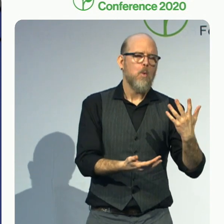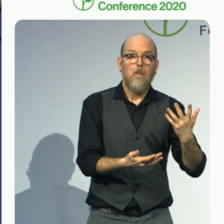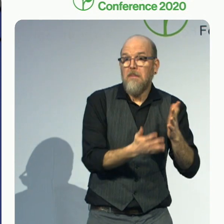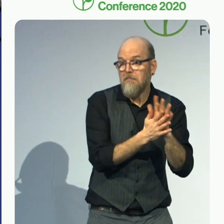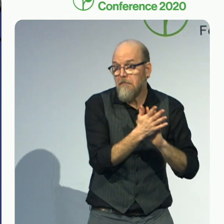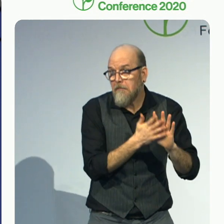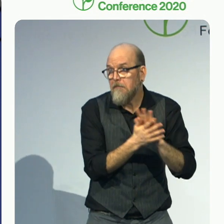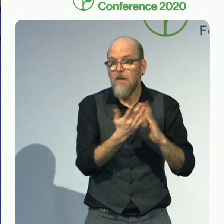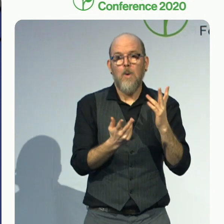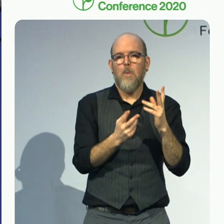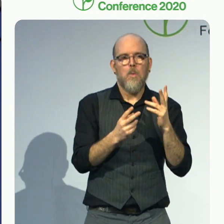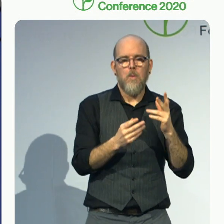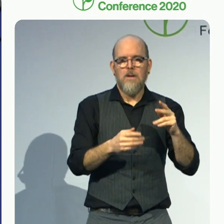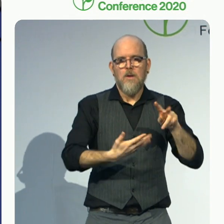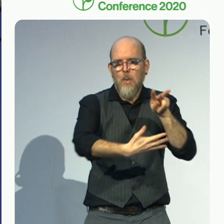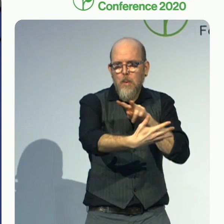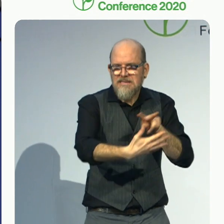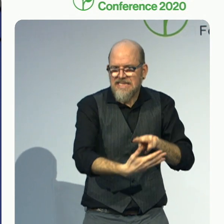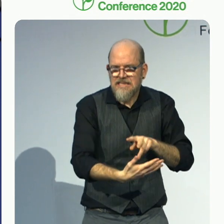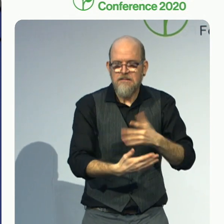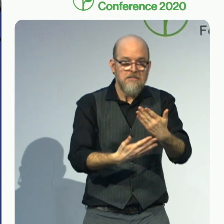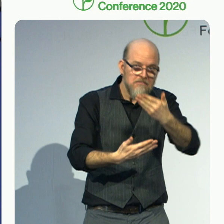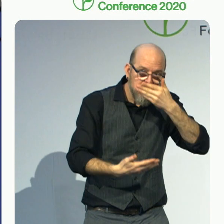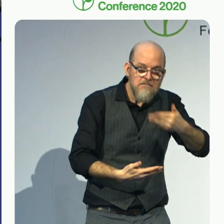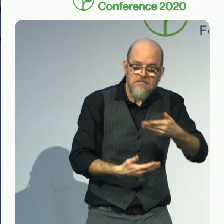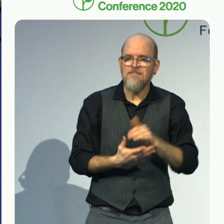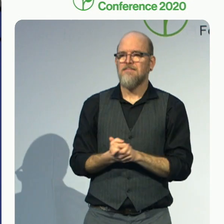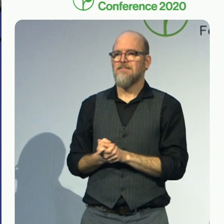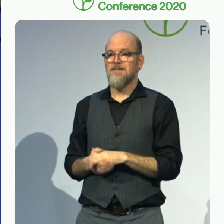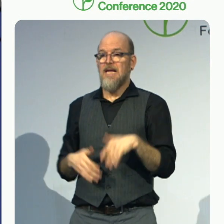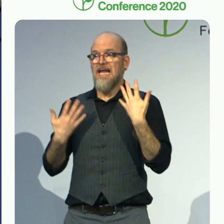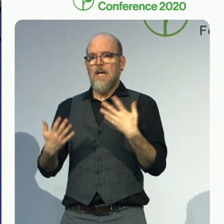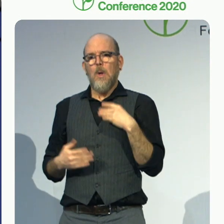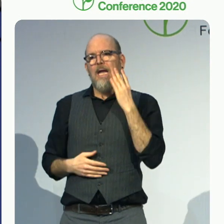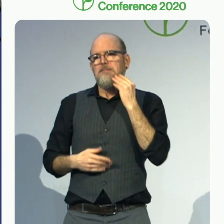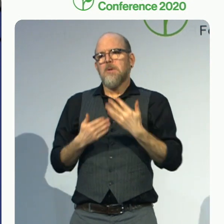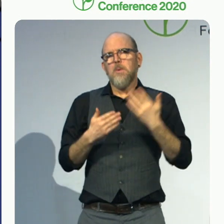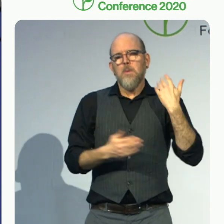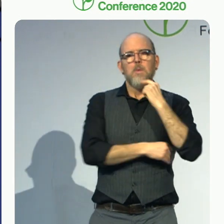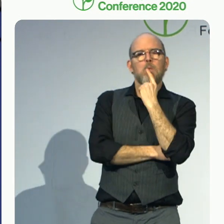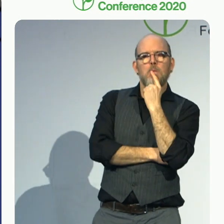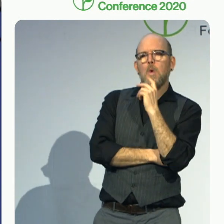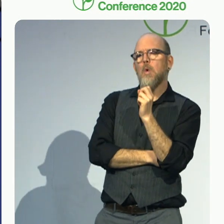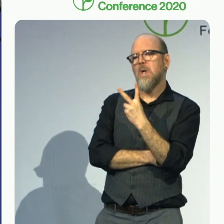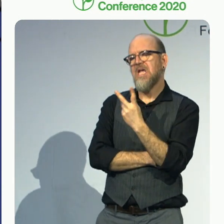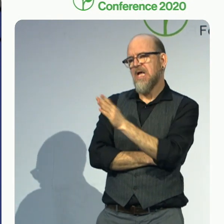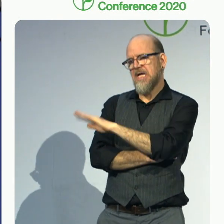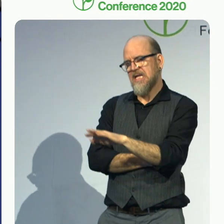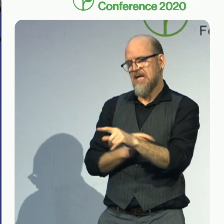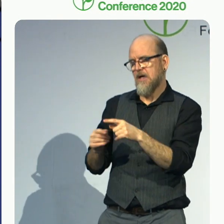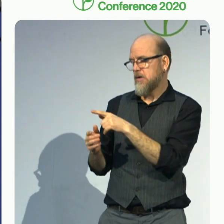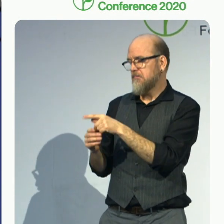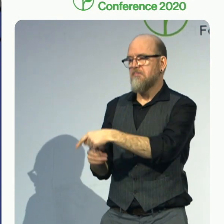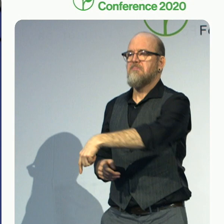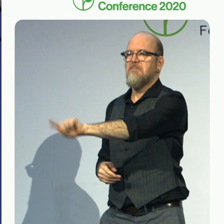of accepting that it's okay to send some children to a separate school. And we wouldn't do that for anybody else. You know, we've closed down all of our